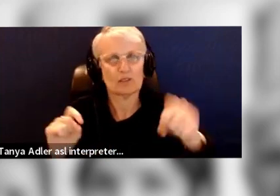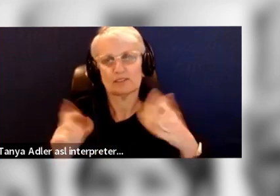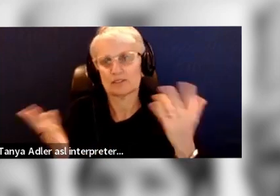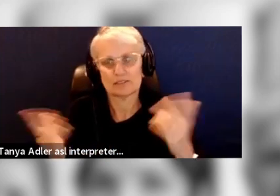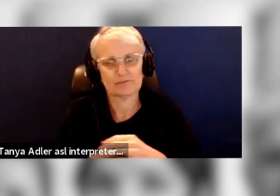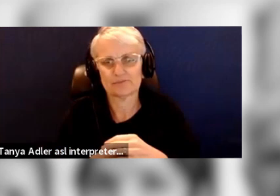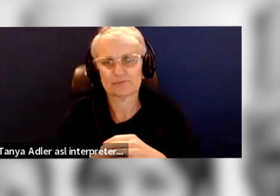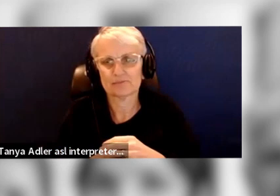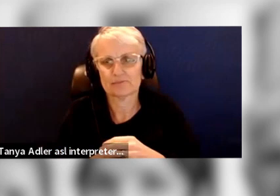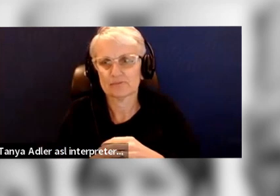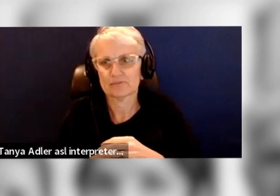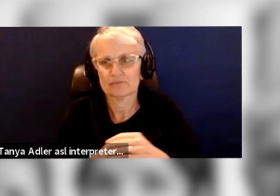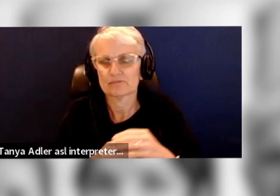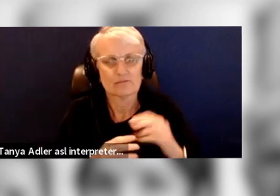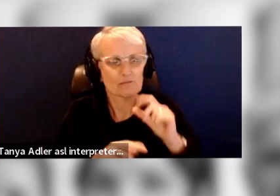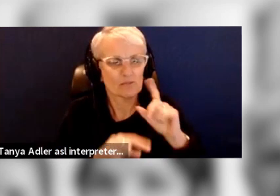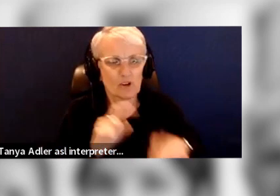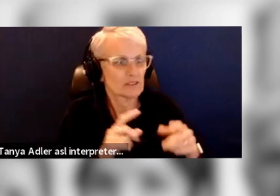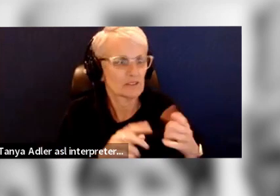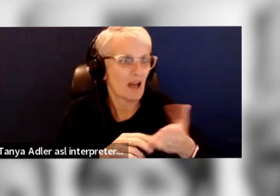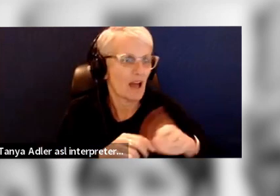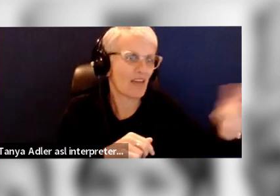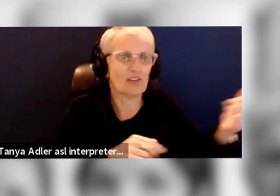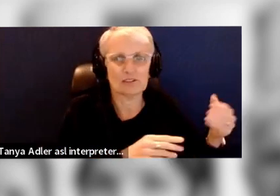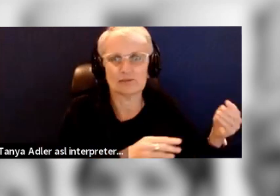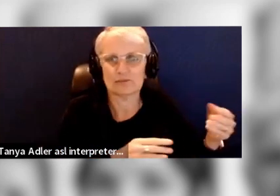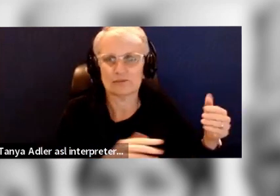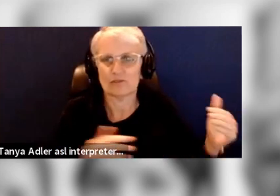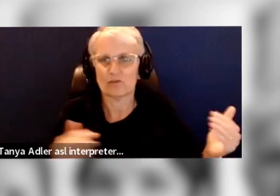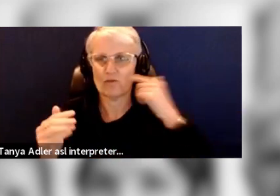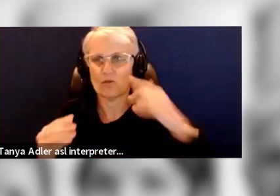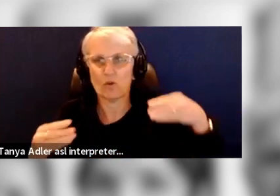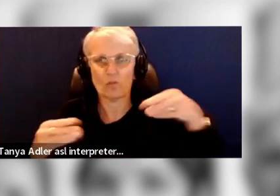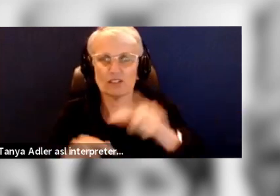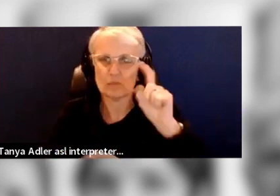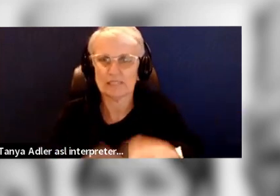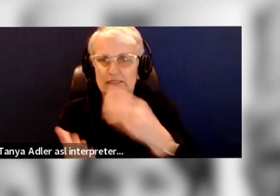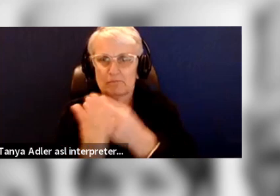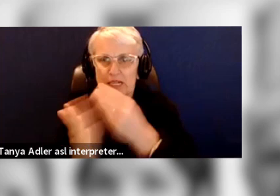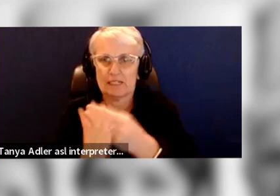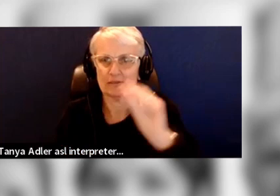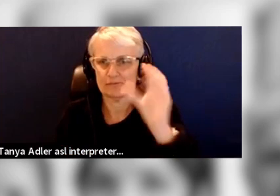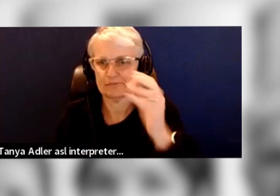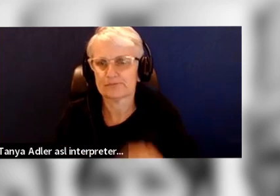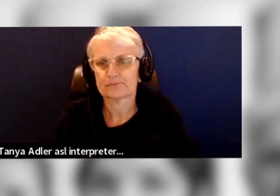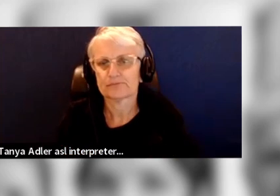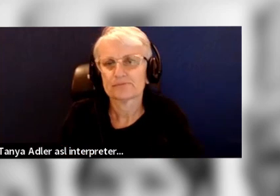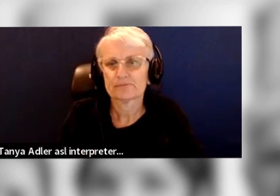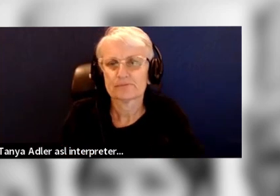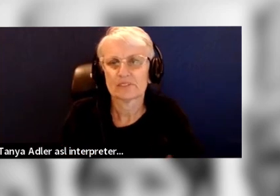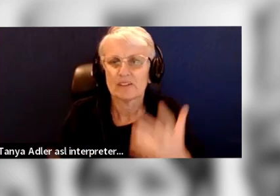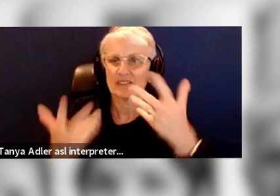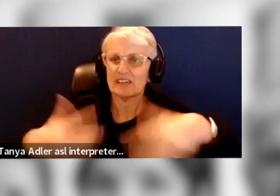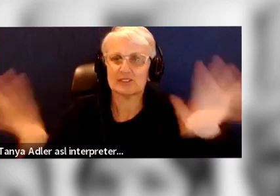So in-kind contributions are unfortunately not an eligible matching source. Okay, thank you. Those are